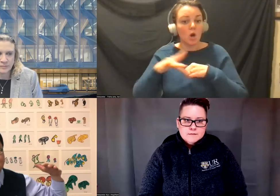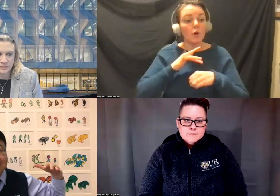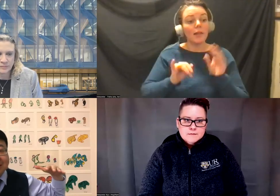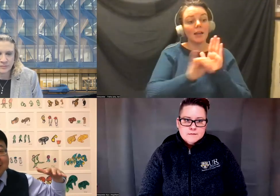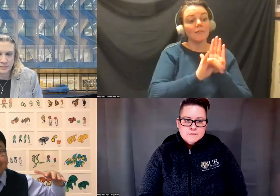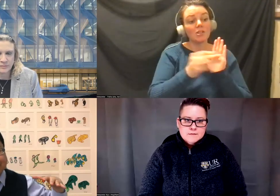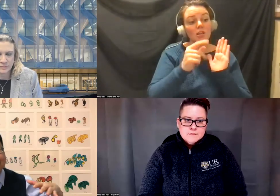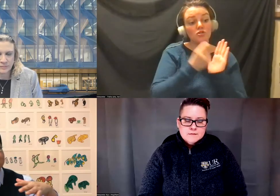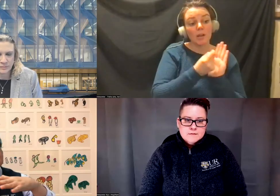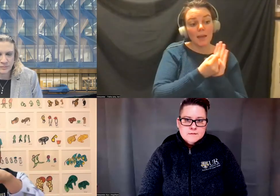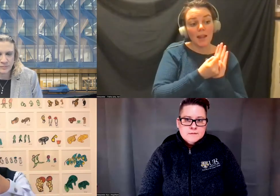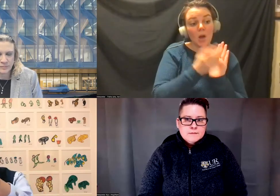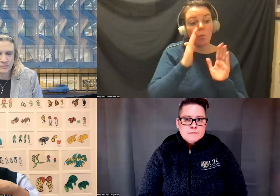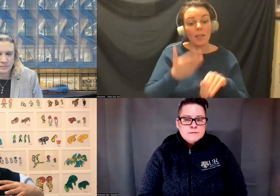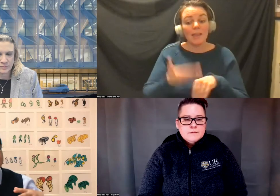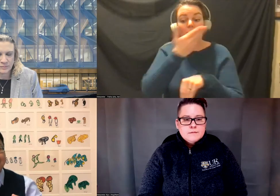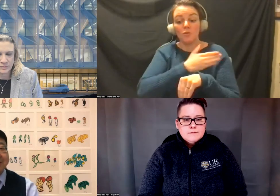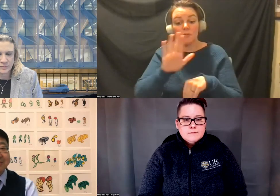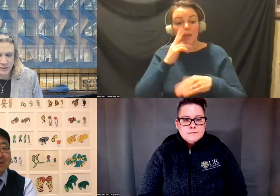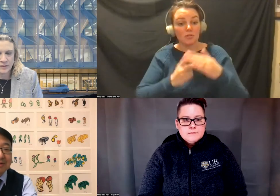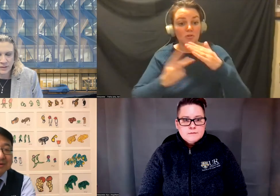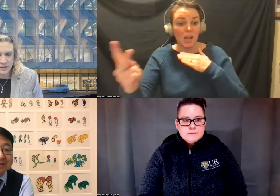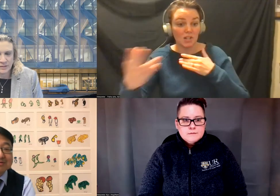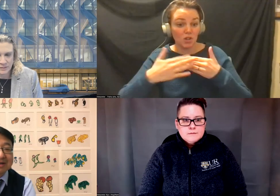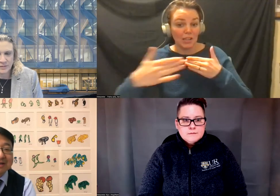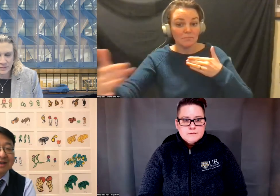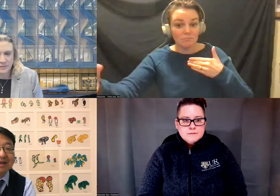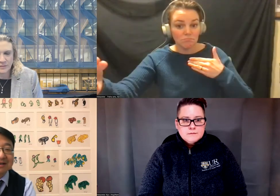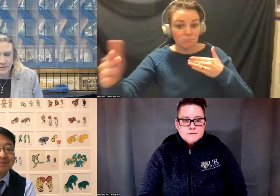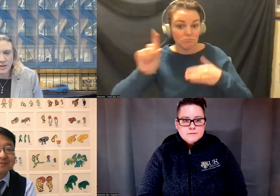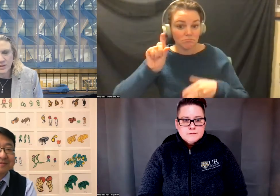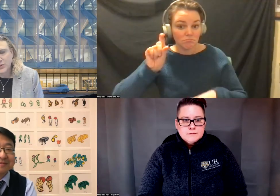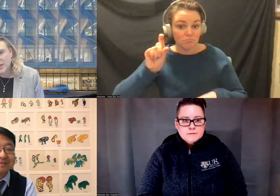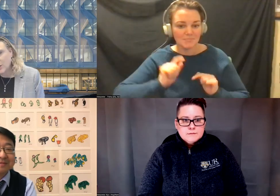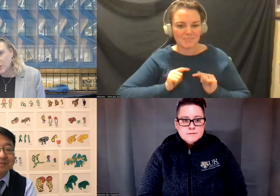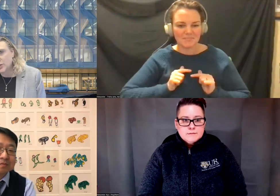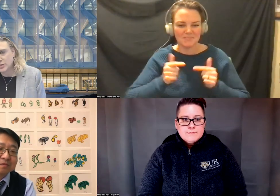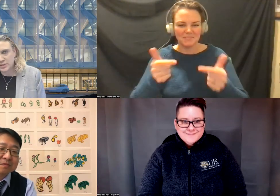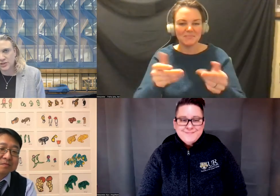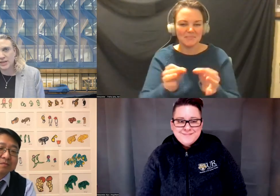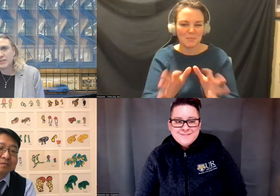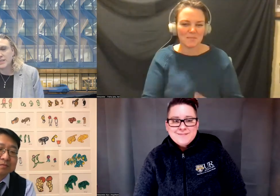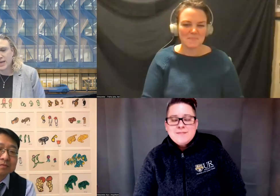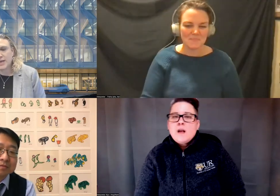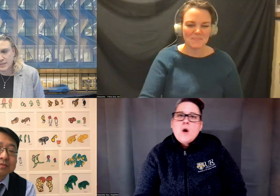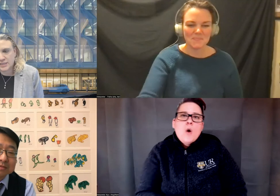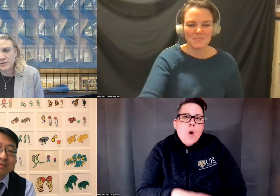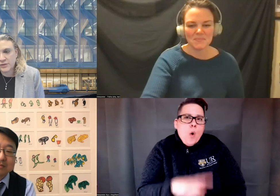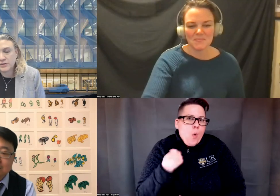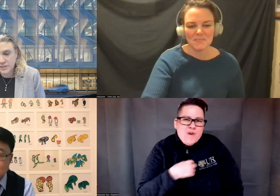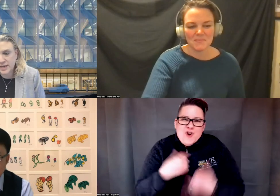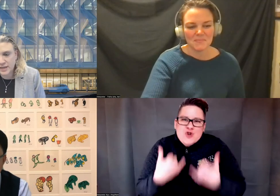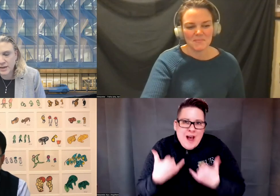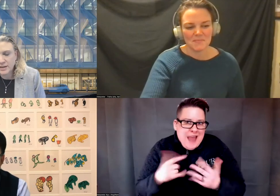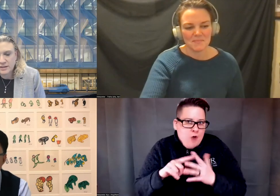treatment improves the trajectory or the history? Yeah. So I think we're just starting to get some